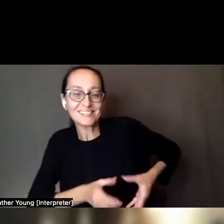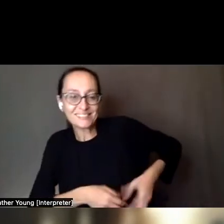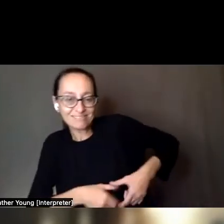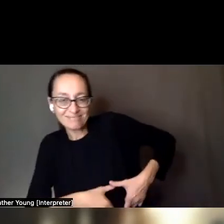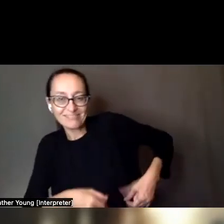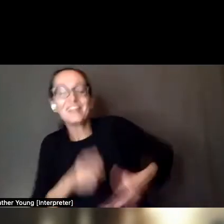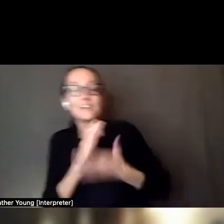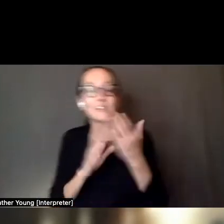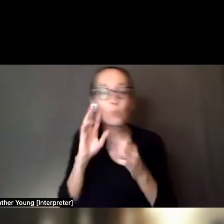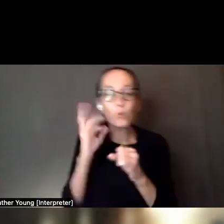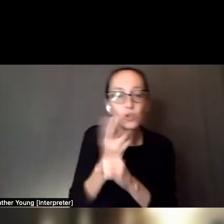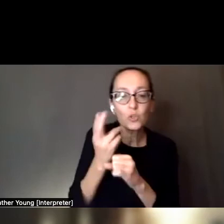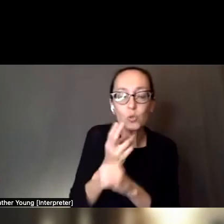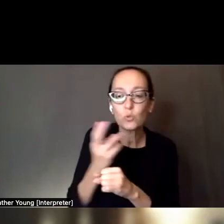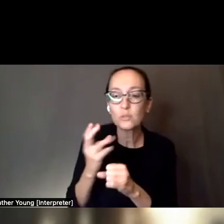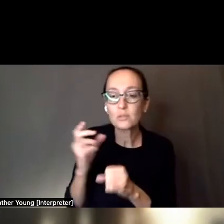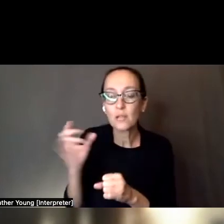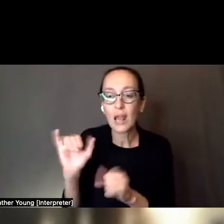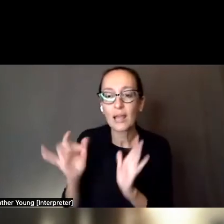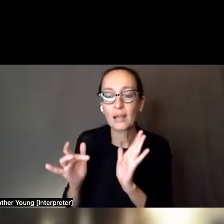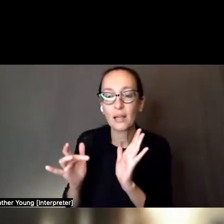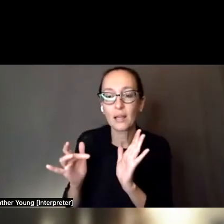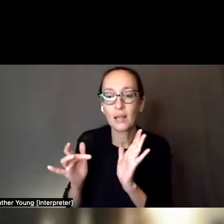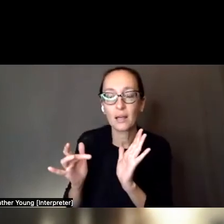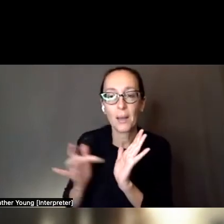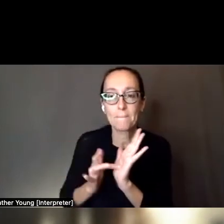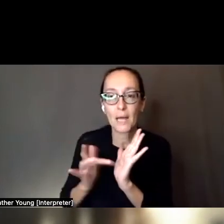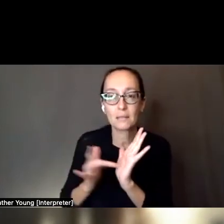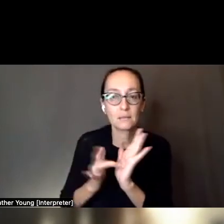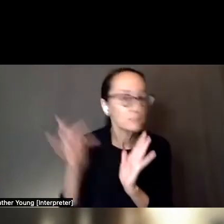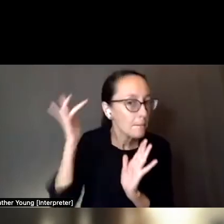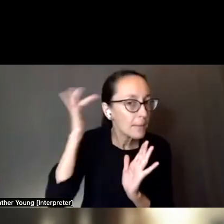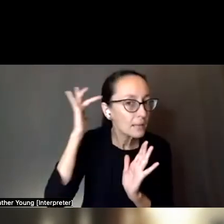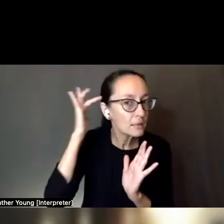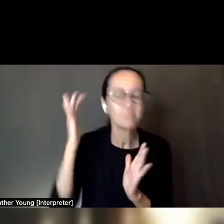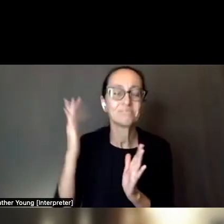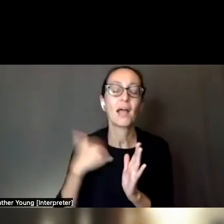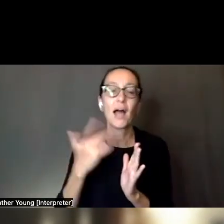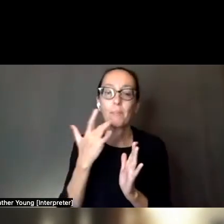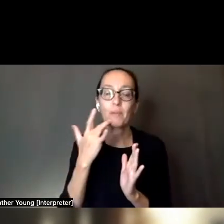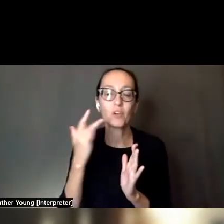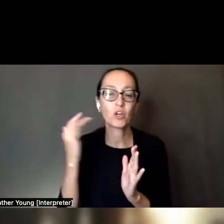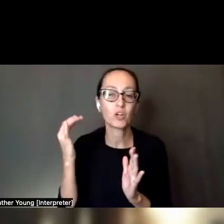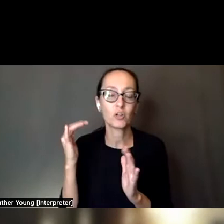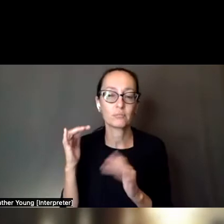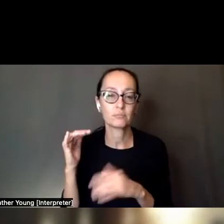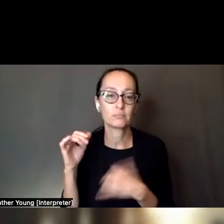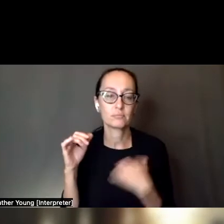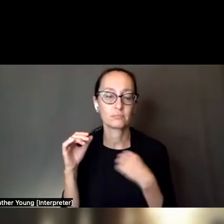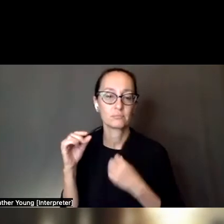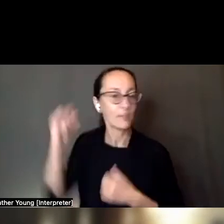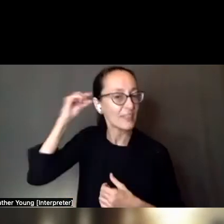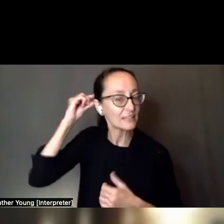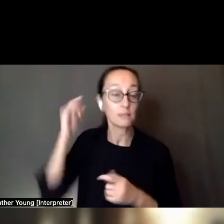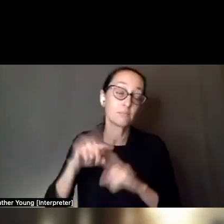sound processors that are a little button that's on their head. I personally prefer the ear level device, but people have that